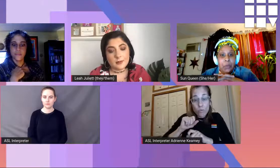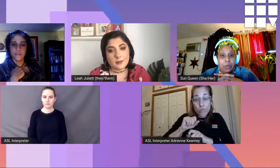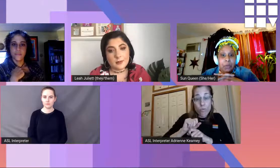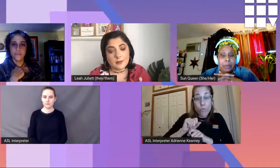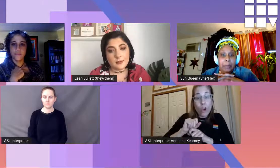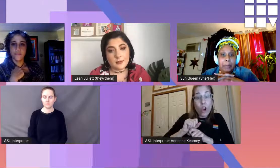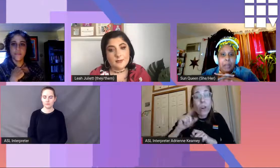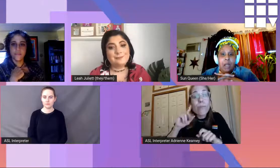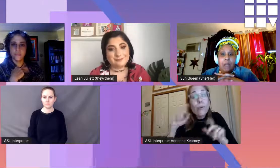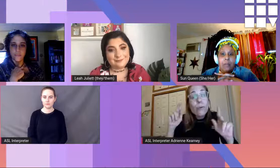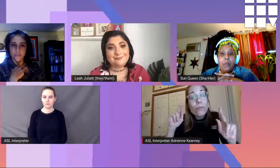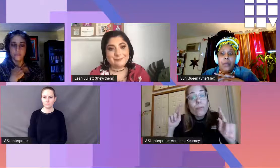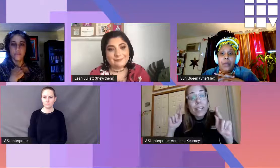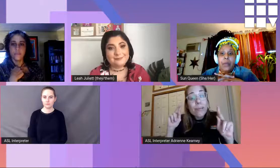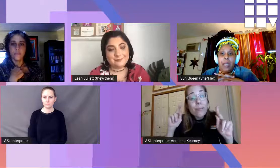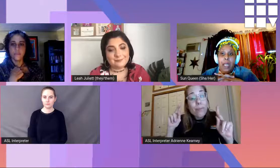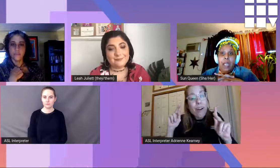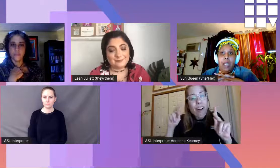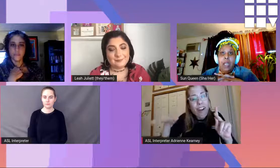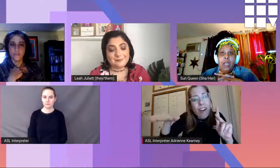is for those people who feel like